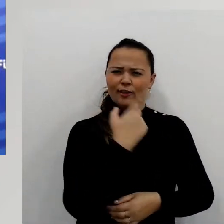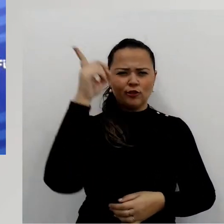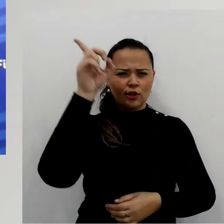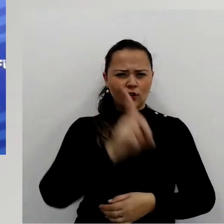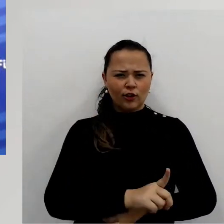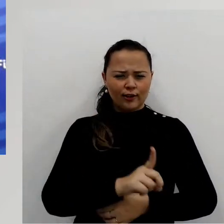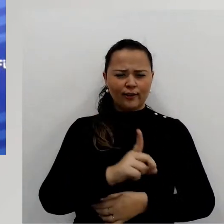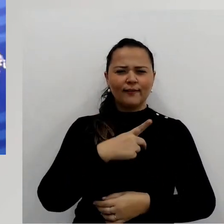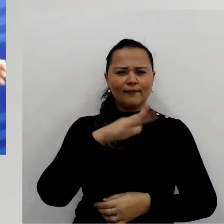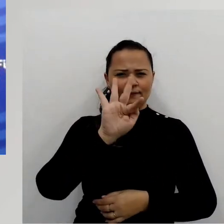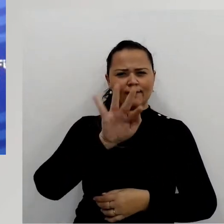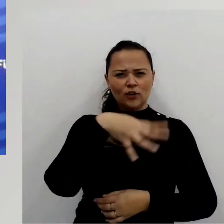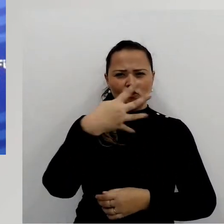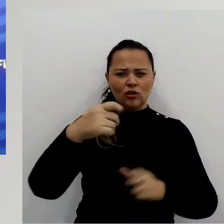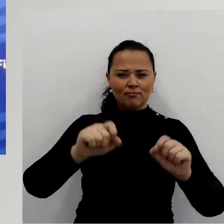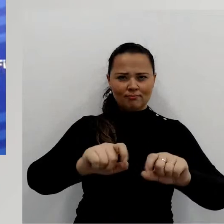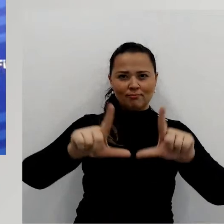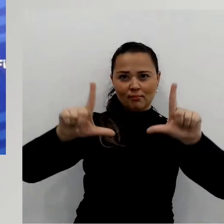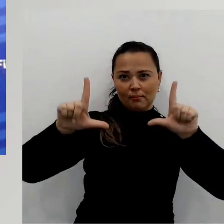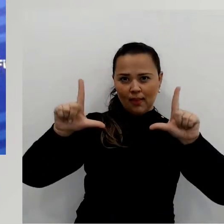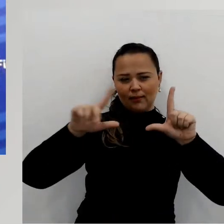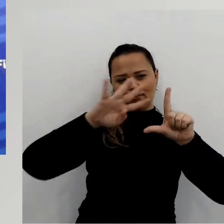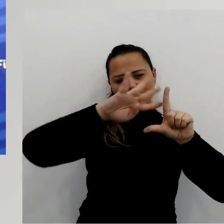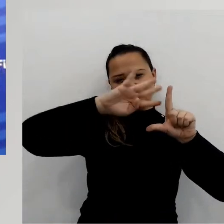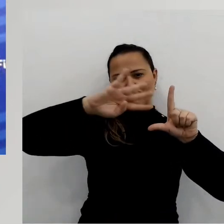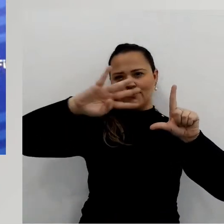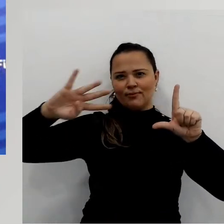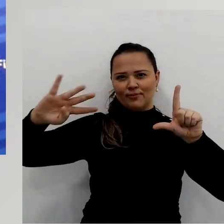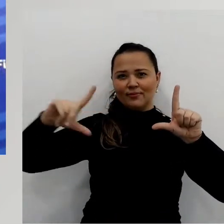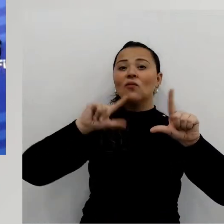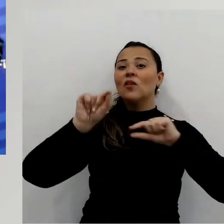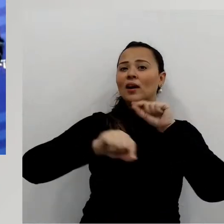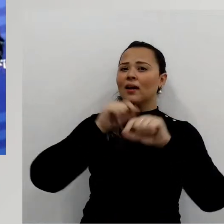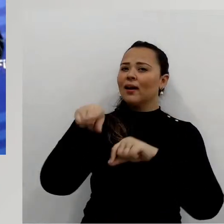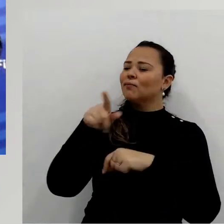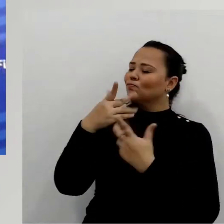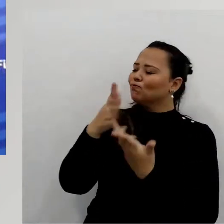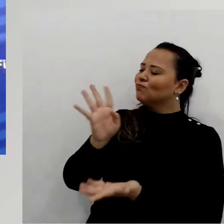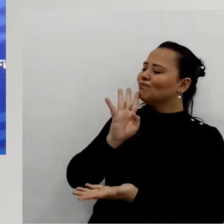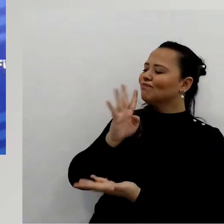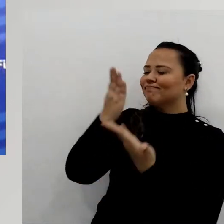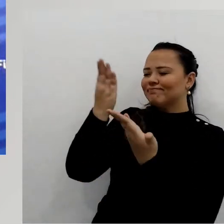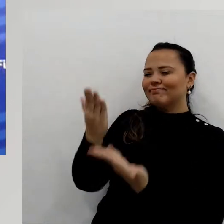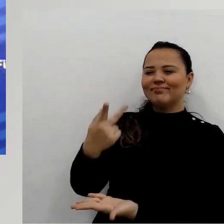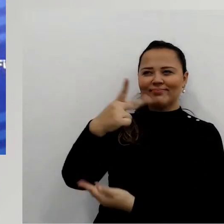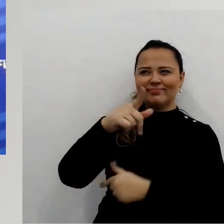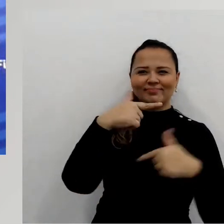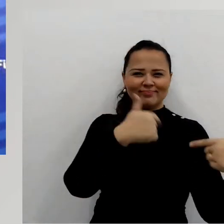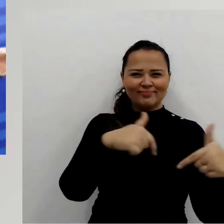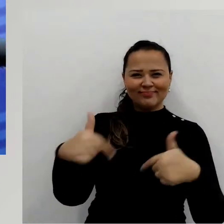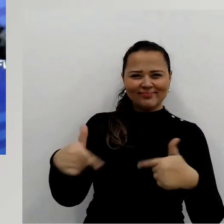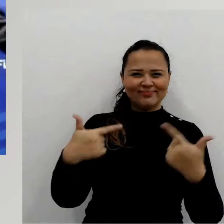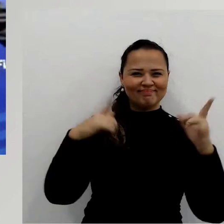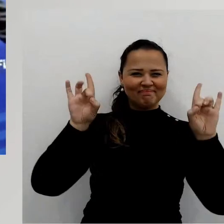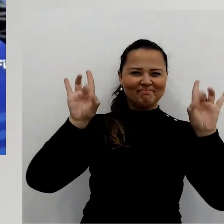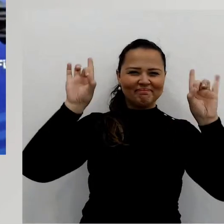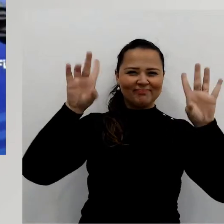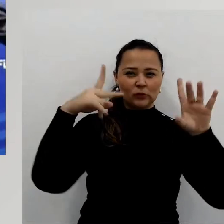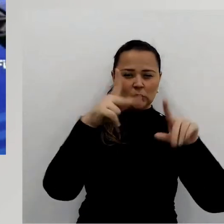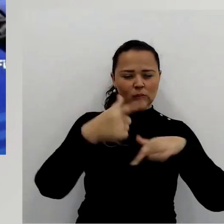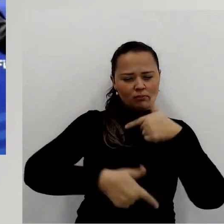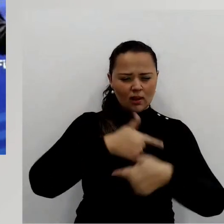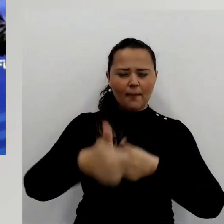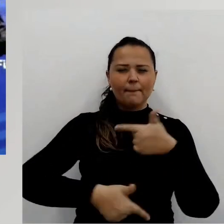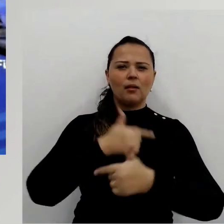deliver in the name of Firjan a plate to recognize your dedication and contribution for